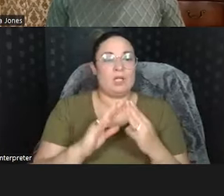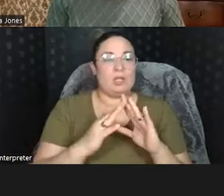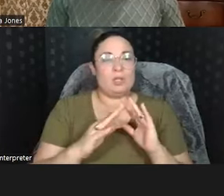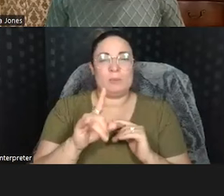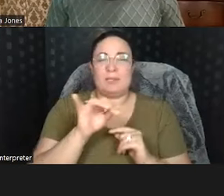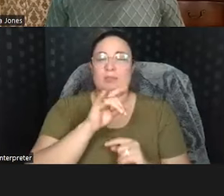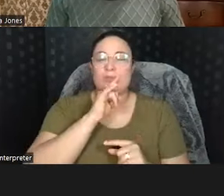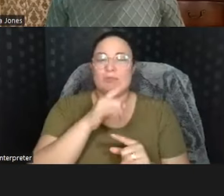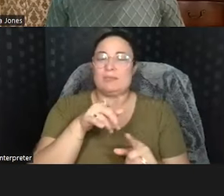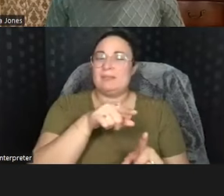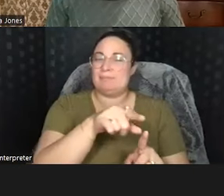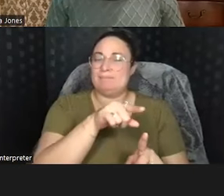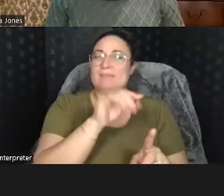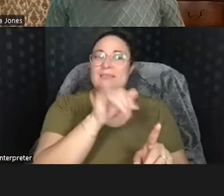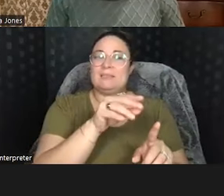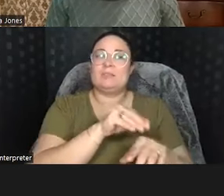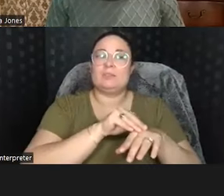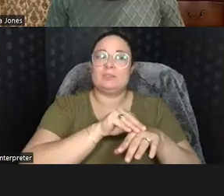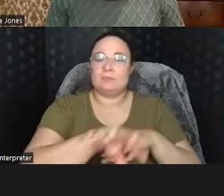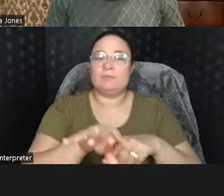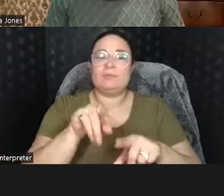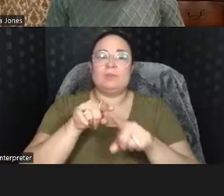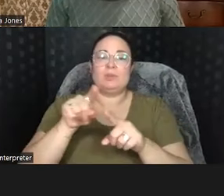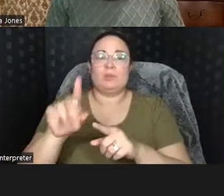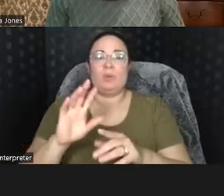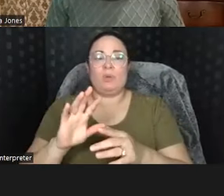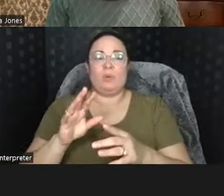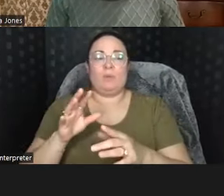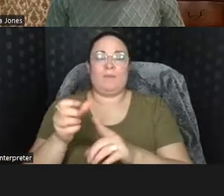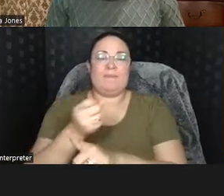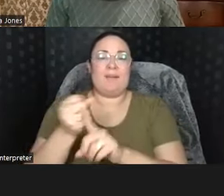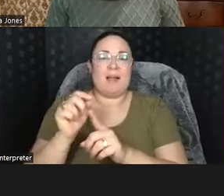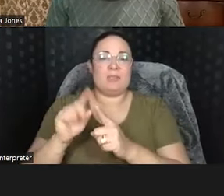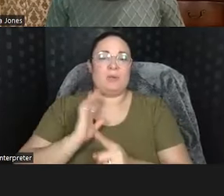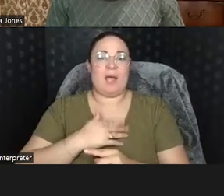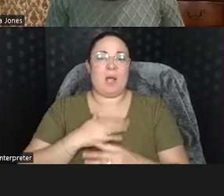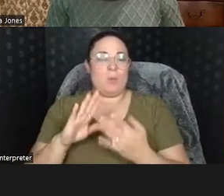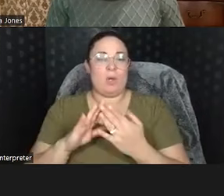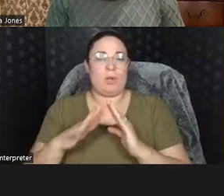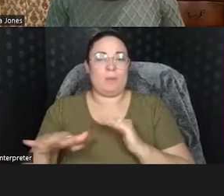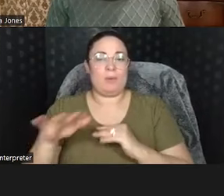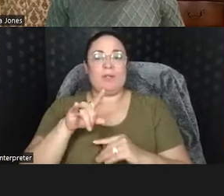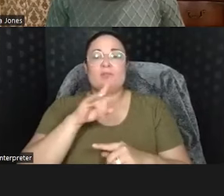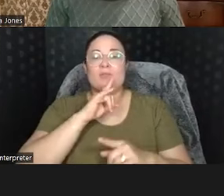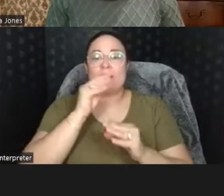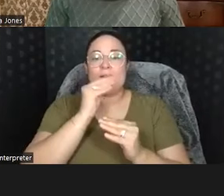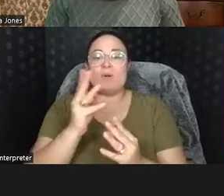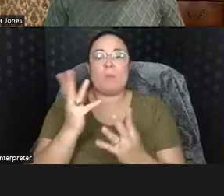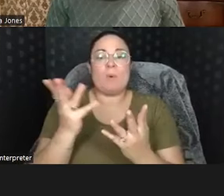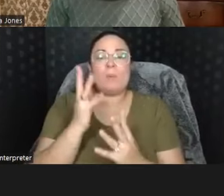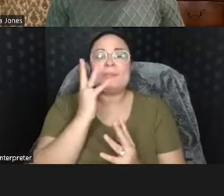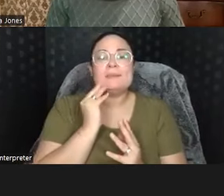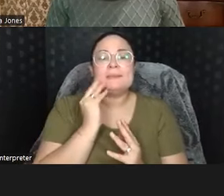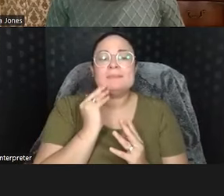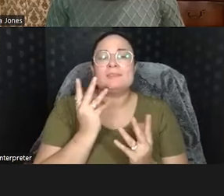of the root causes of gender-based violence and violence toward our communities, because that really informs, what are the experiences and